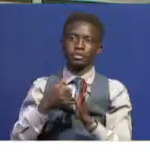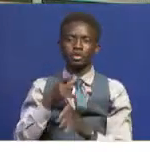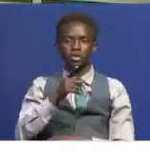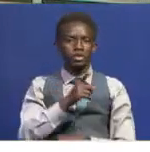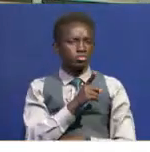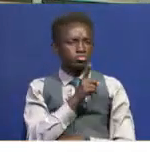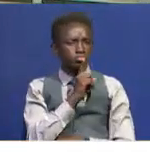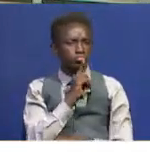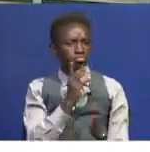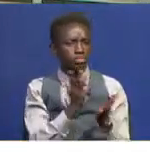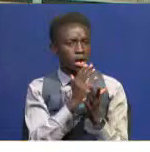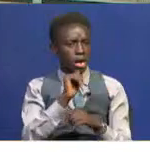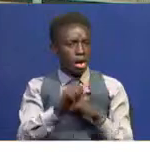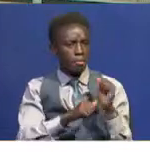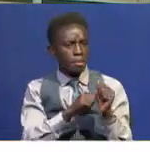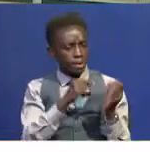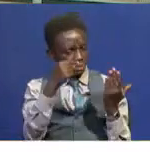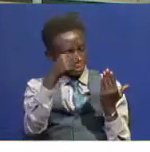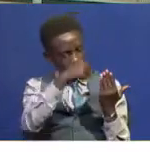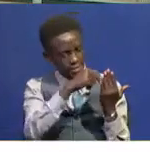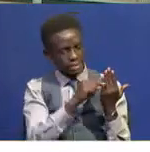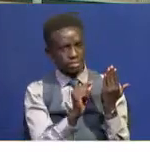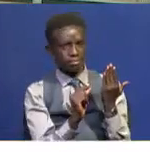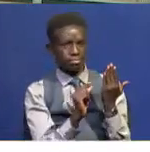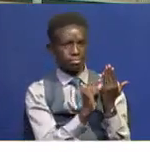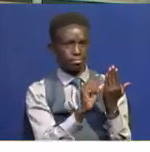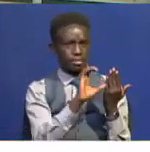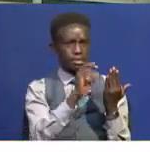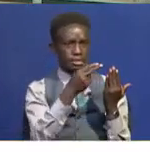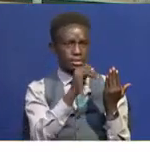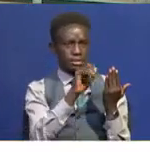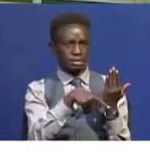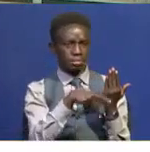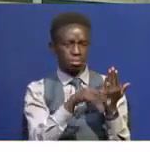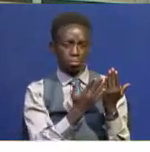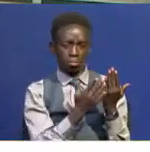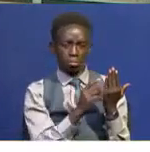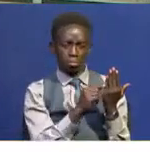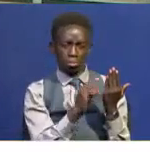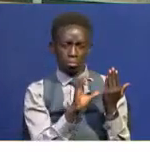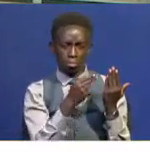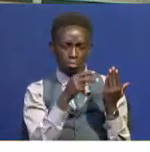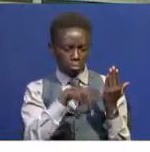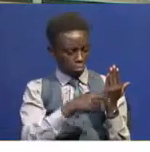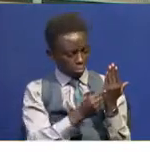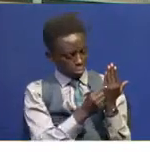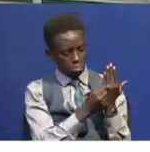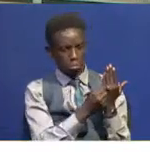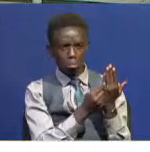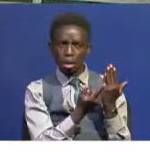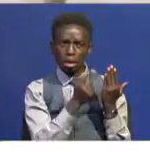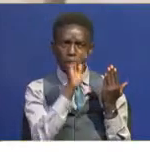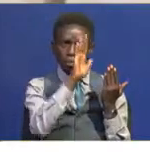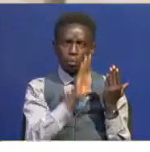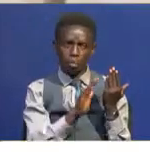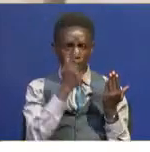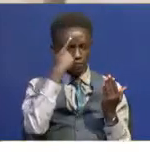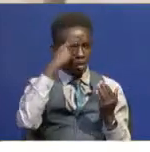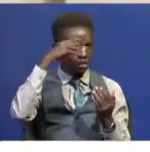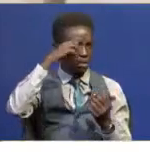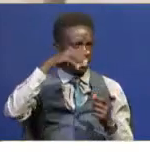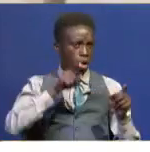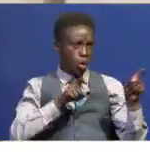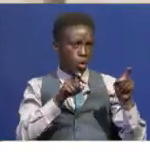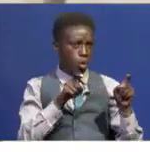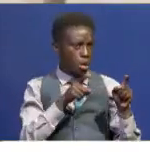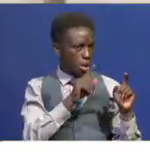chips. How important is an energy efficient chipsets? They are really, really important, because that's the